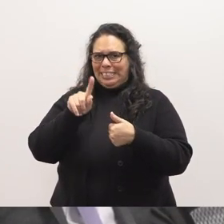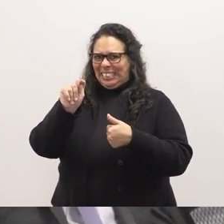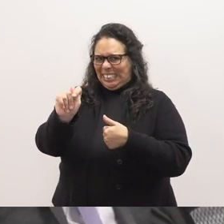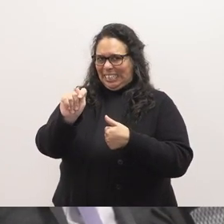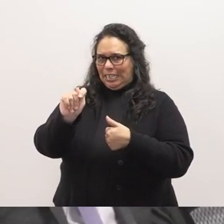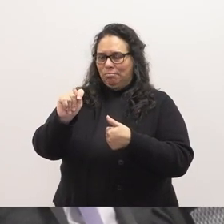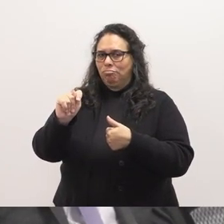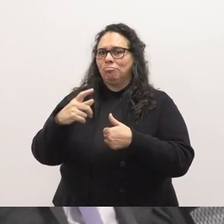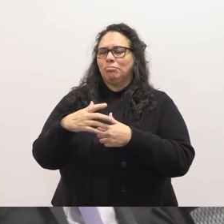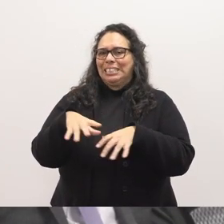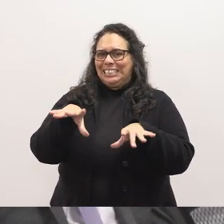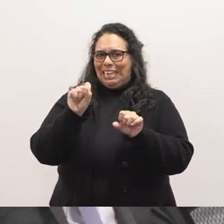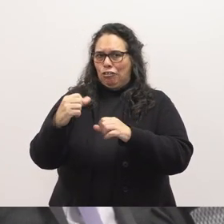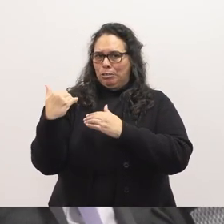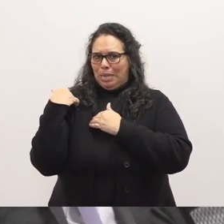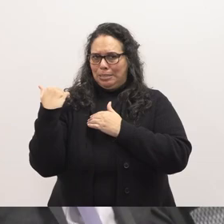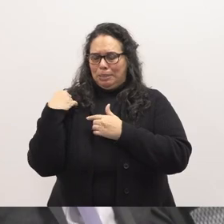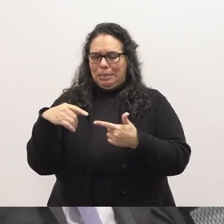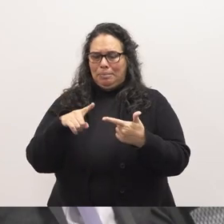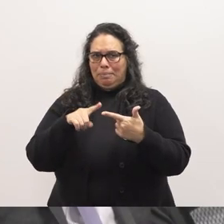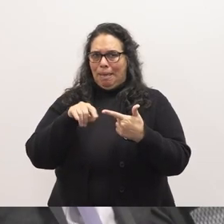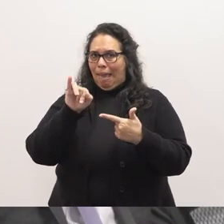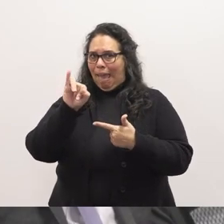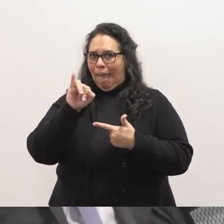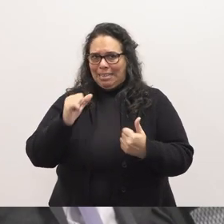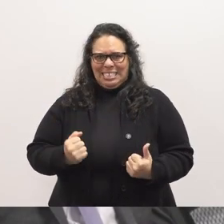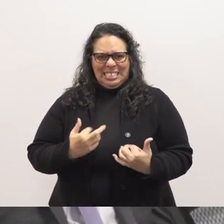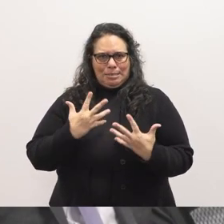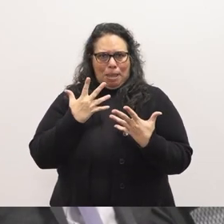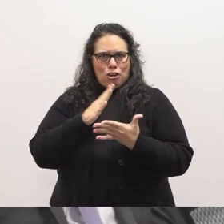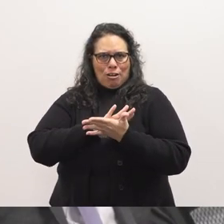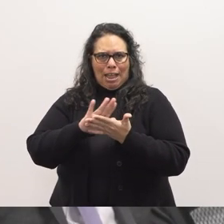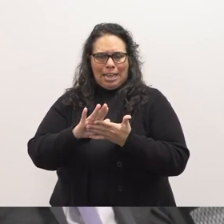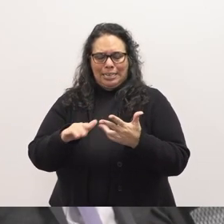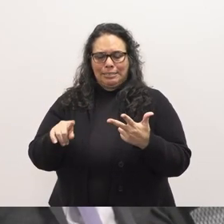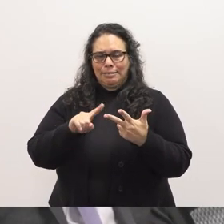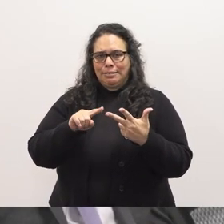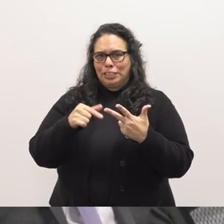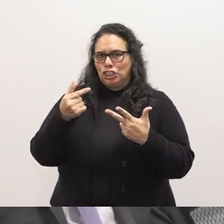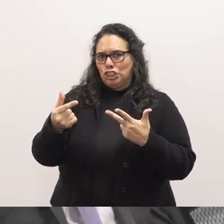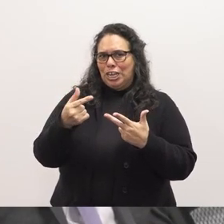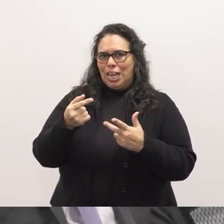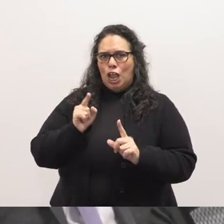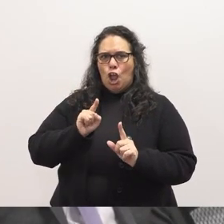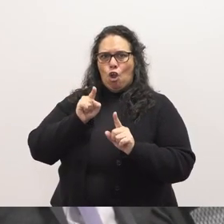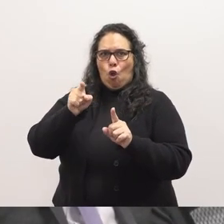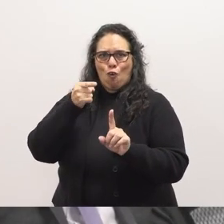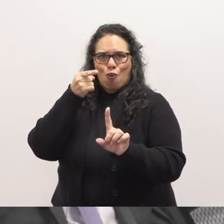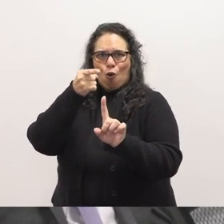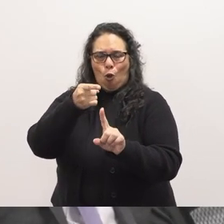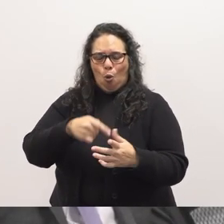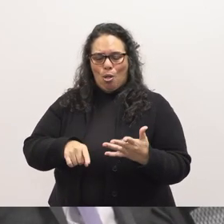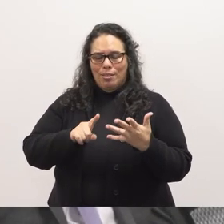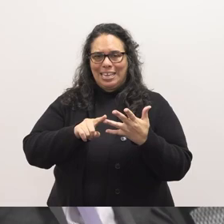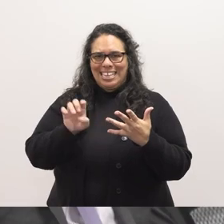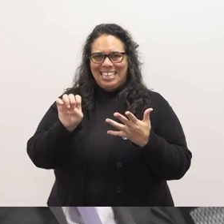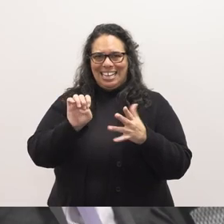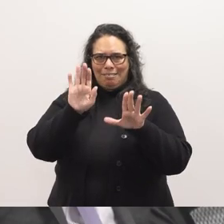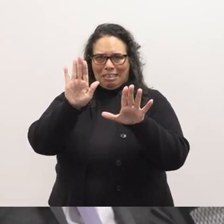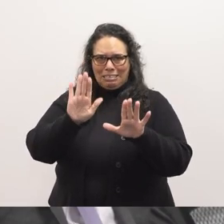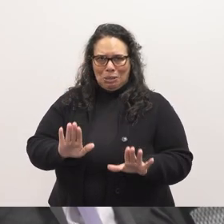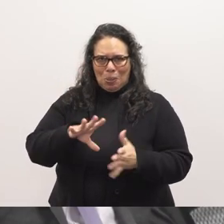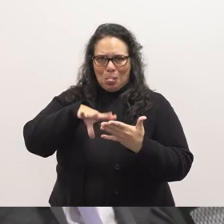actions. I, inspire kindness. G, go for your goals each day. E, excel in learning.